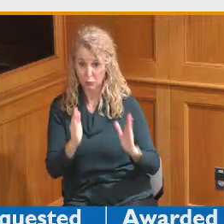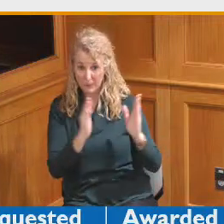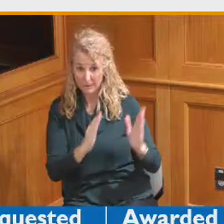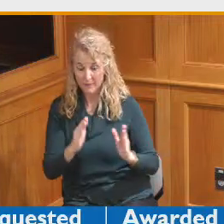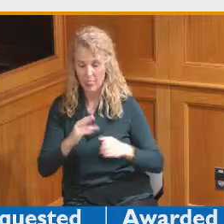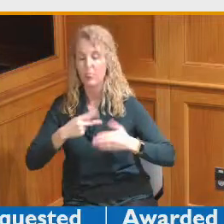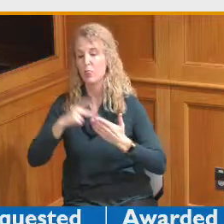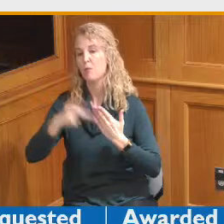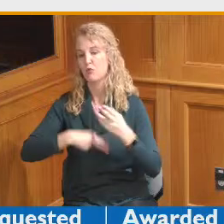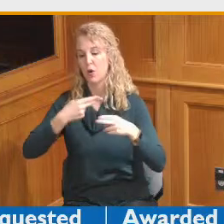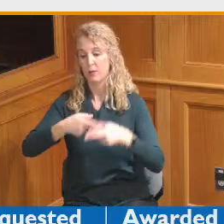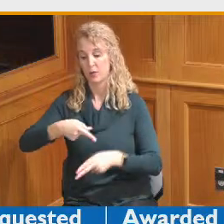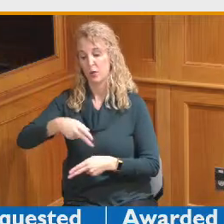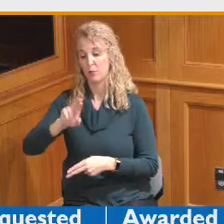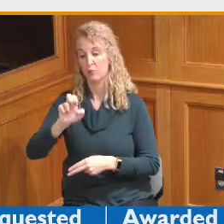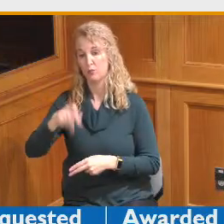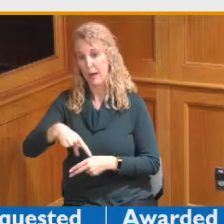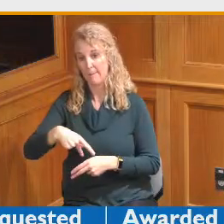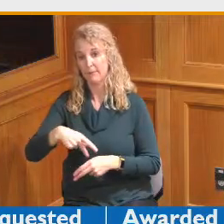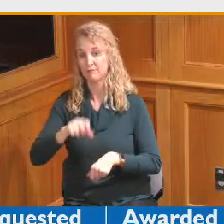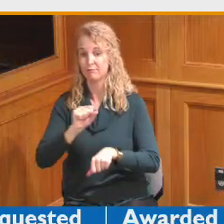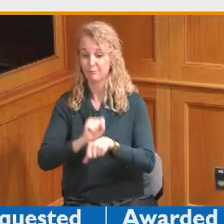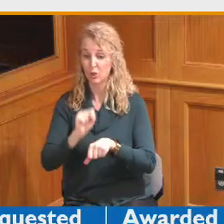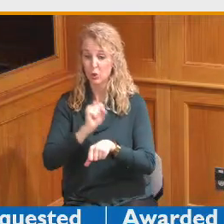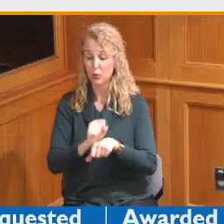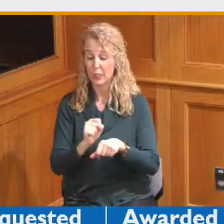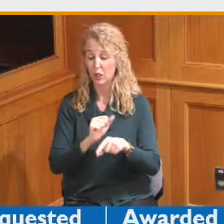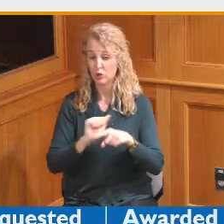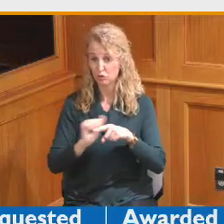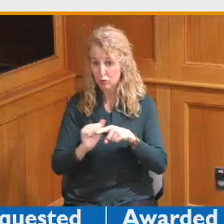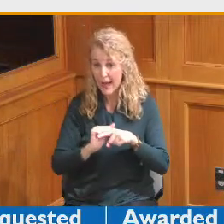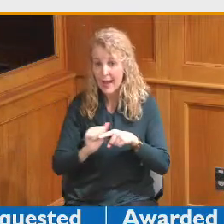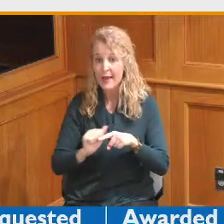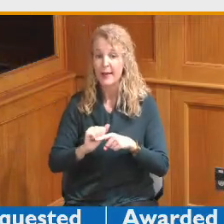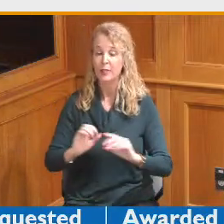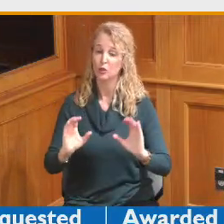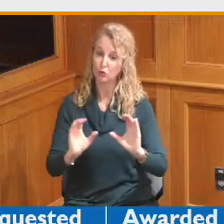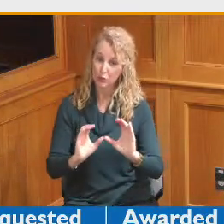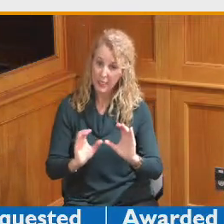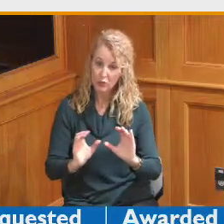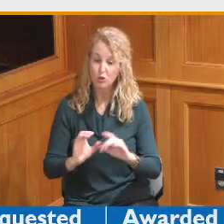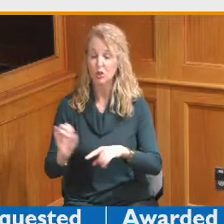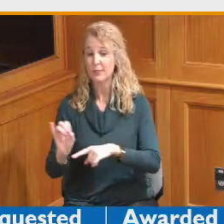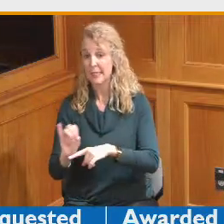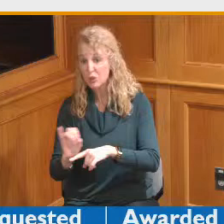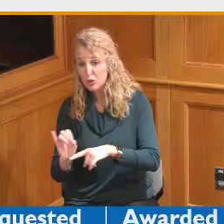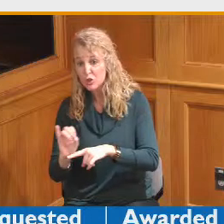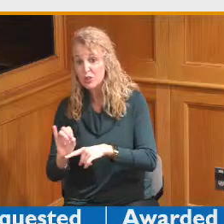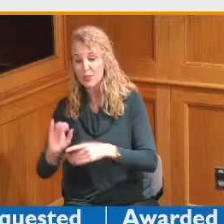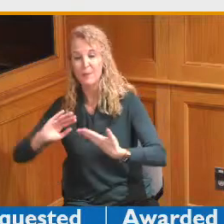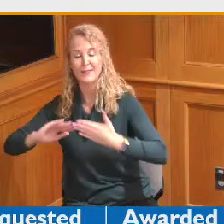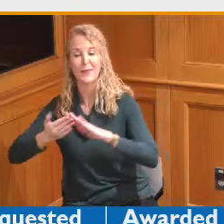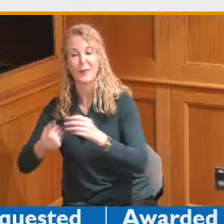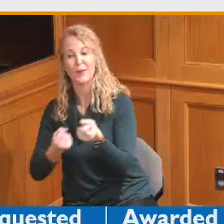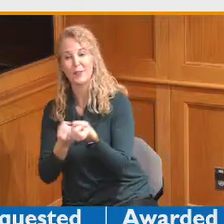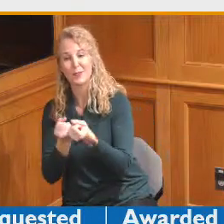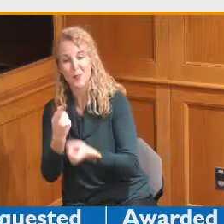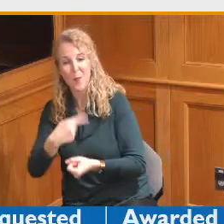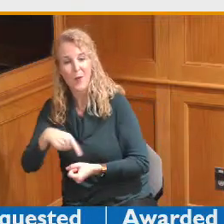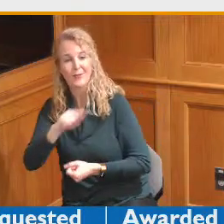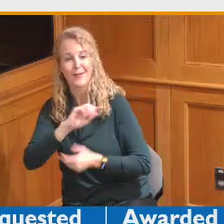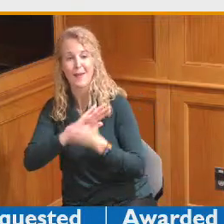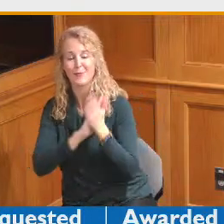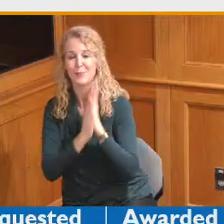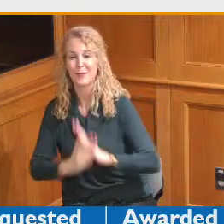called, includes career training, industry credentials, subsidized internships, and a supportive community to foster personal and professional